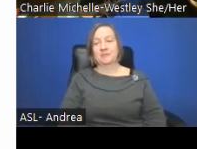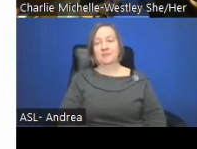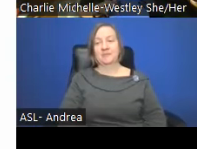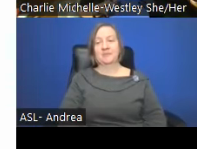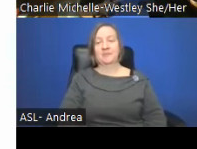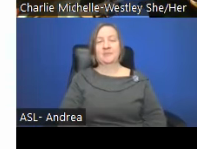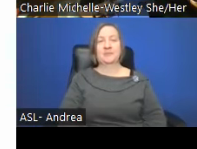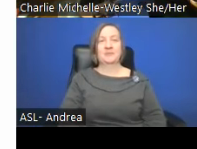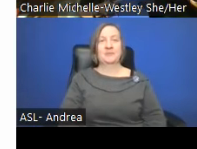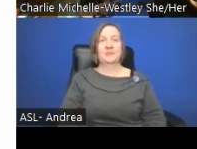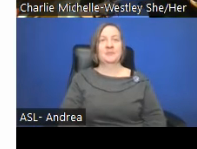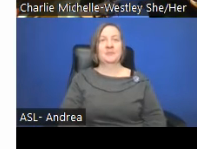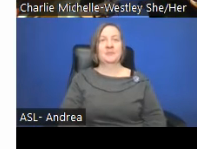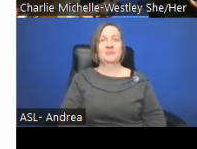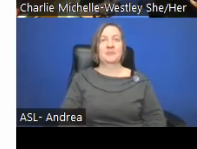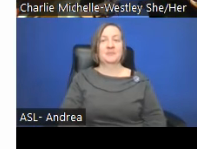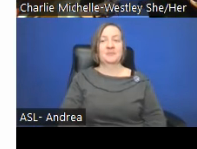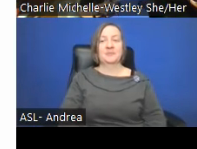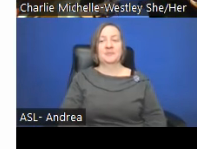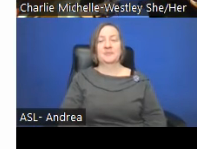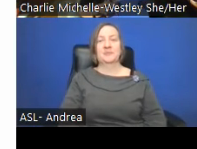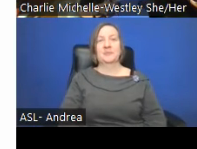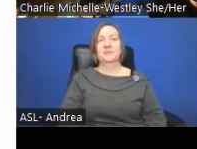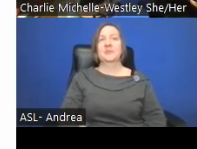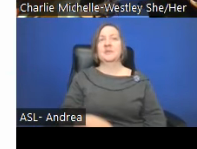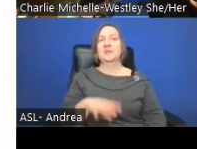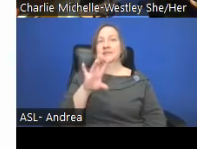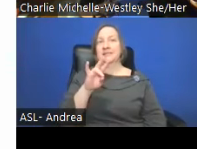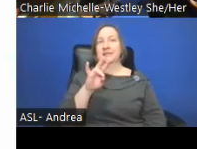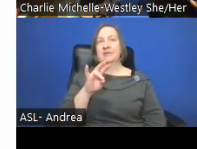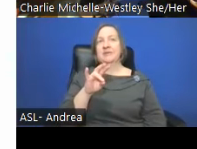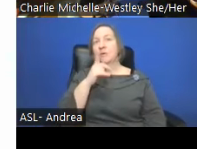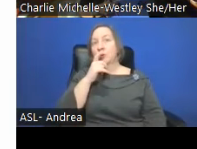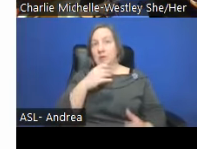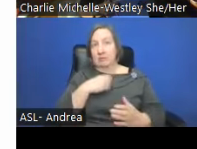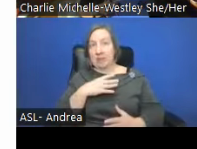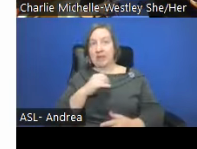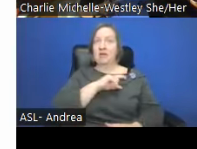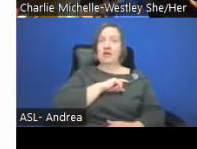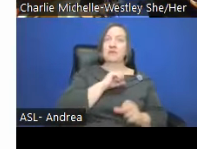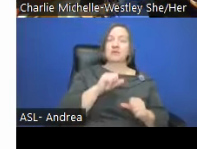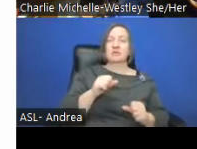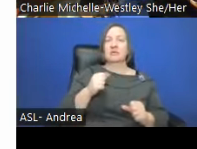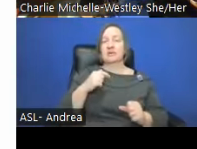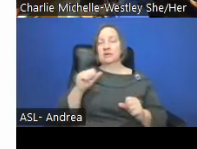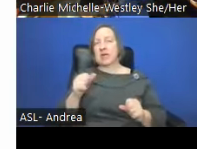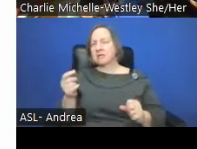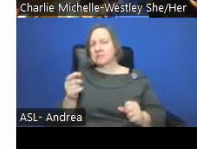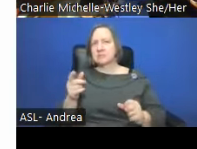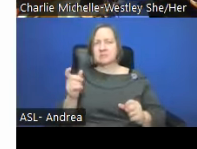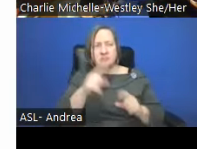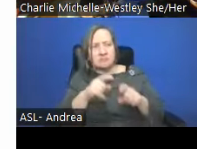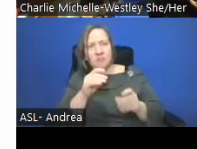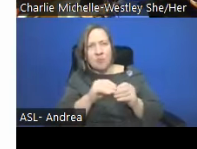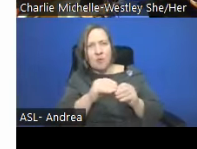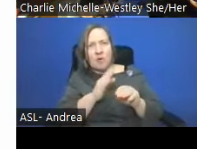So 7, I believe the complainant and officer can then offer rebuttals. 8, the officer and